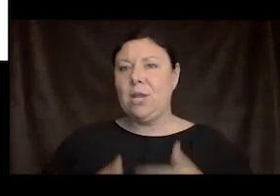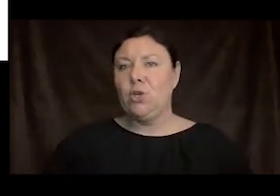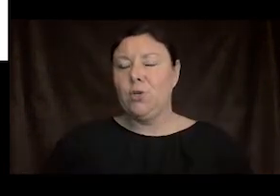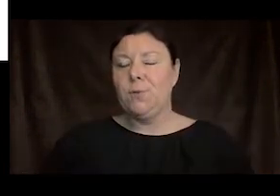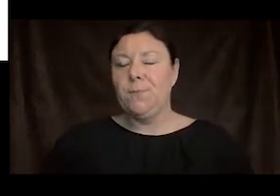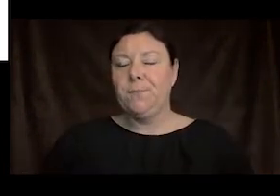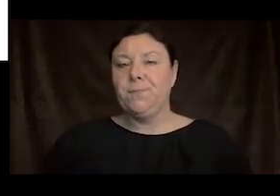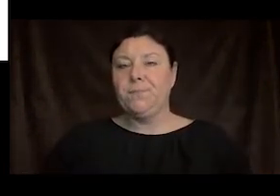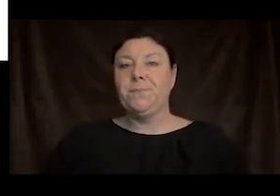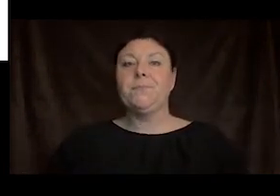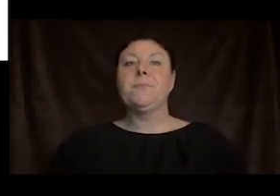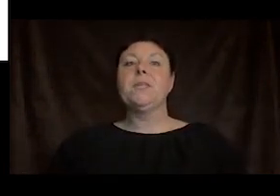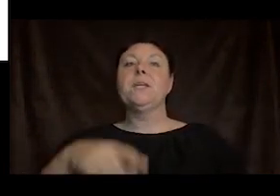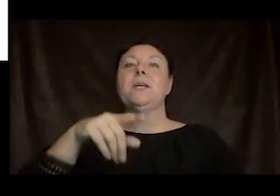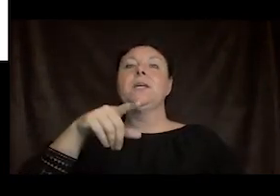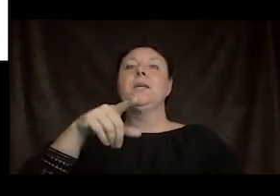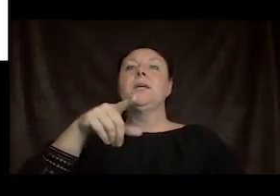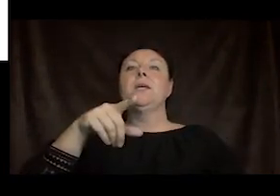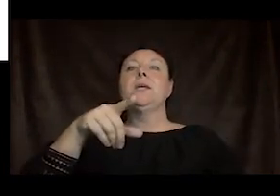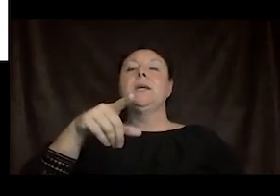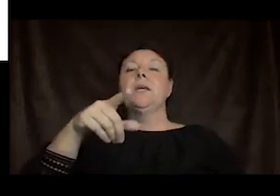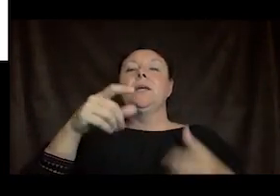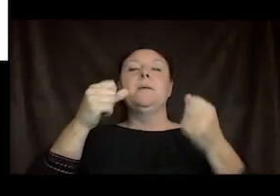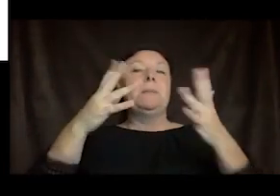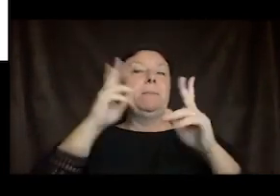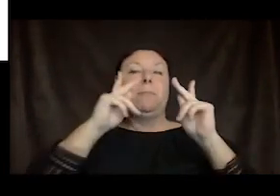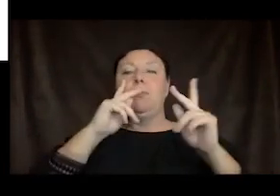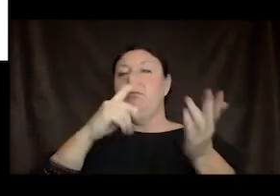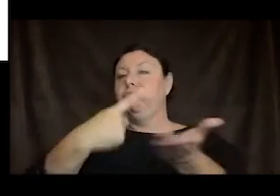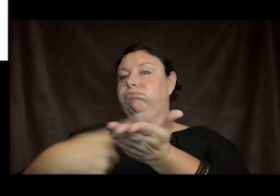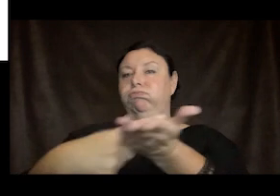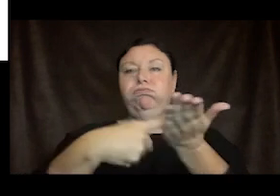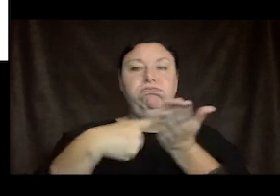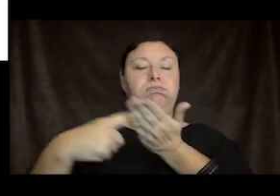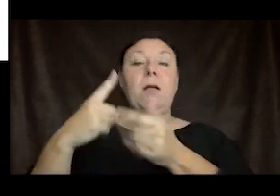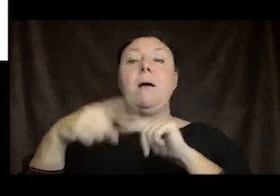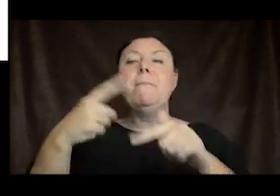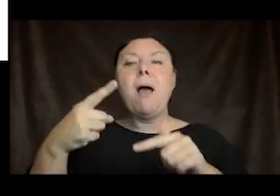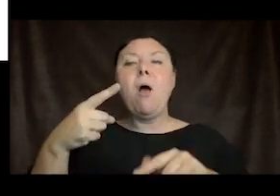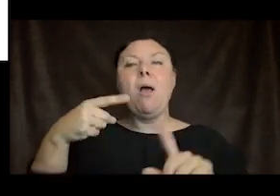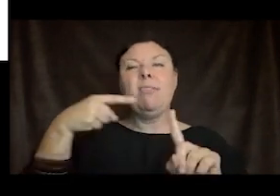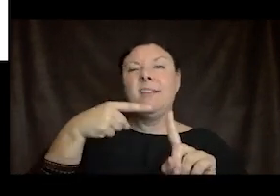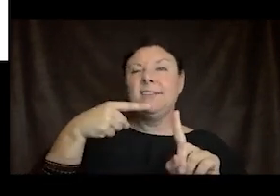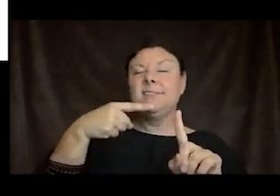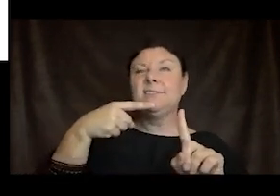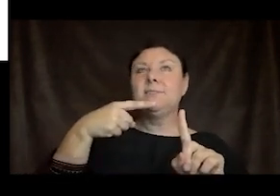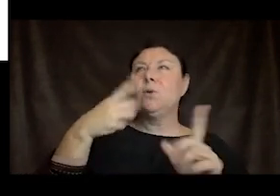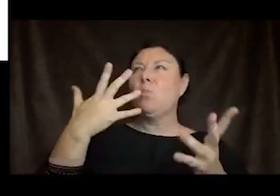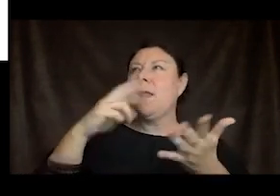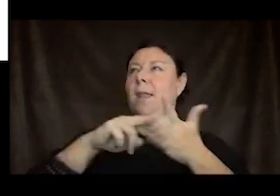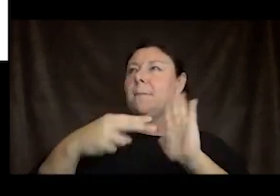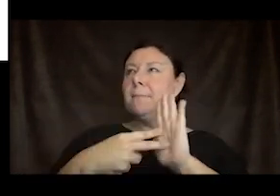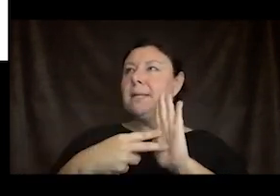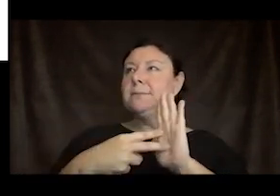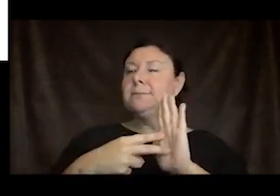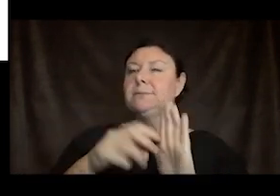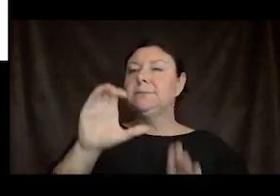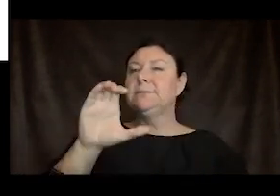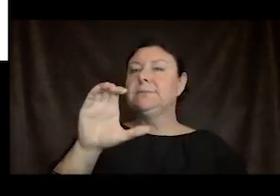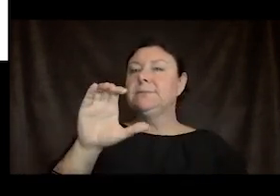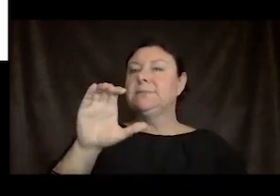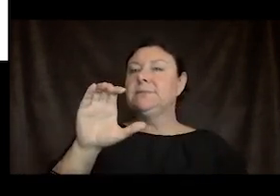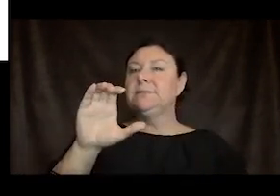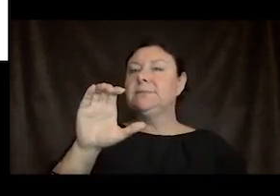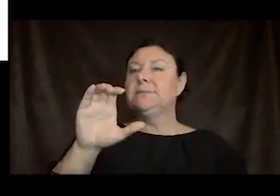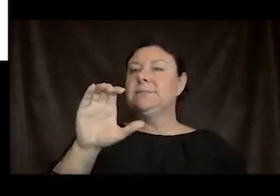racial literacy folks in the literature talk about this whole idea that what does it mean to be civically